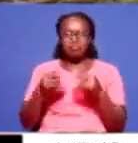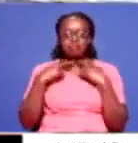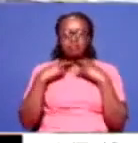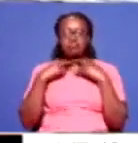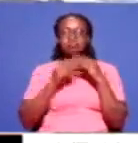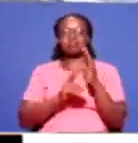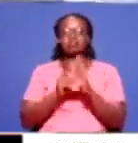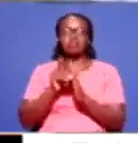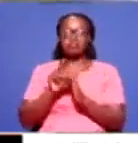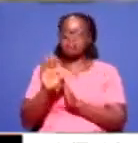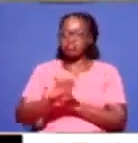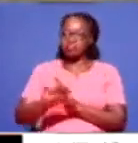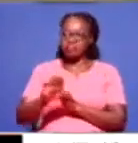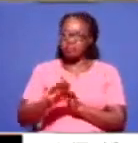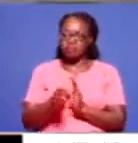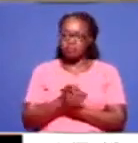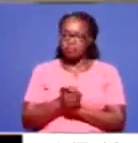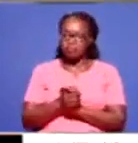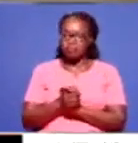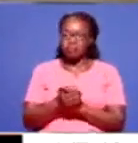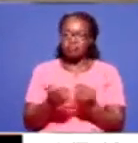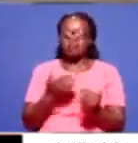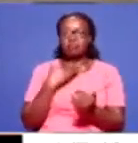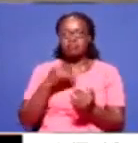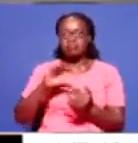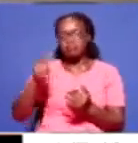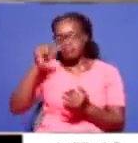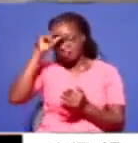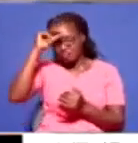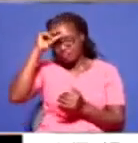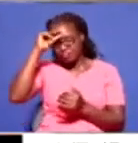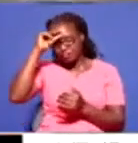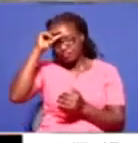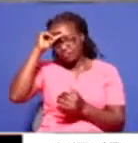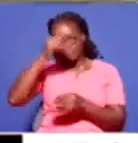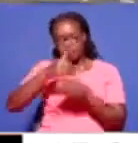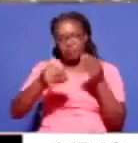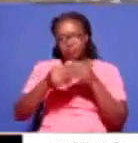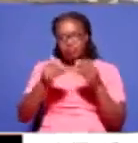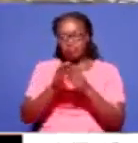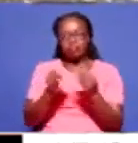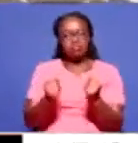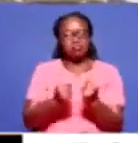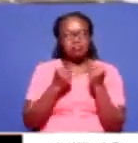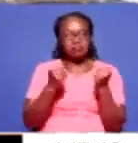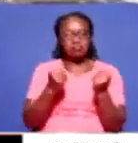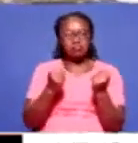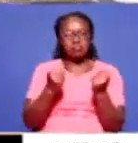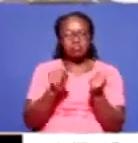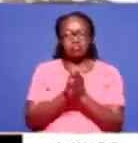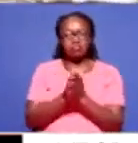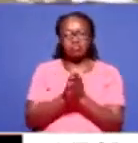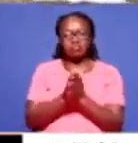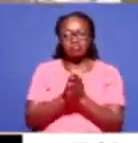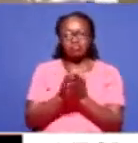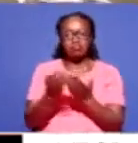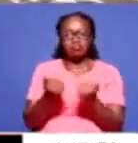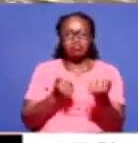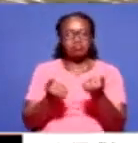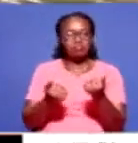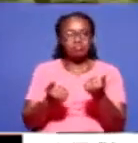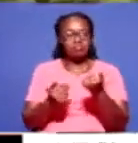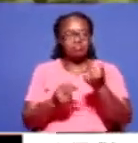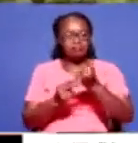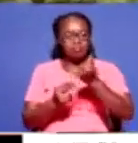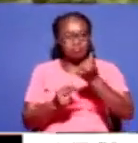the area. They are now calling on the county government to construct a stable and motorable road connecting the two